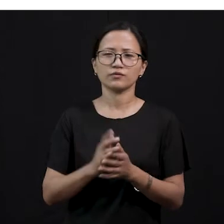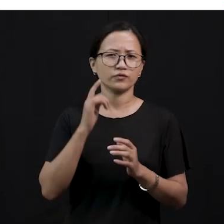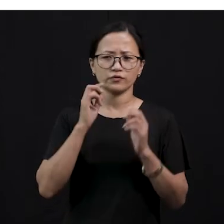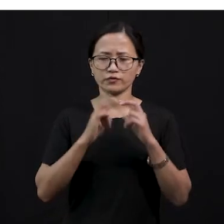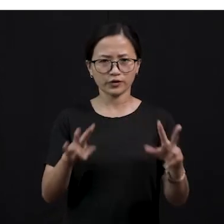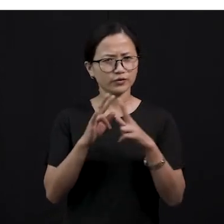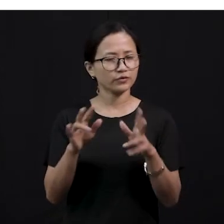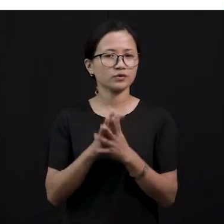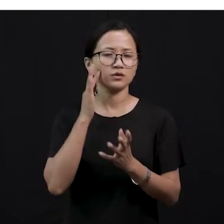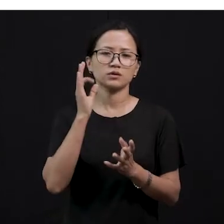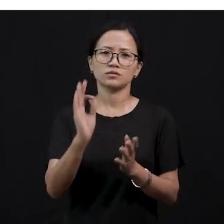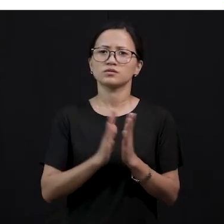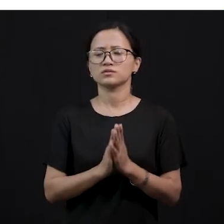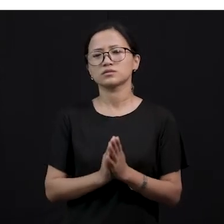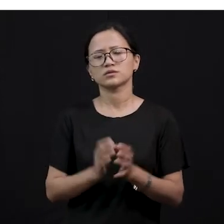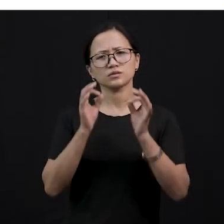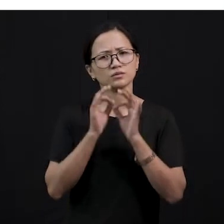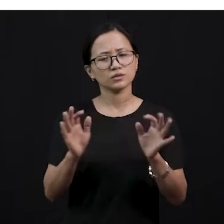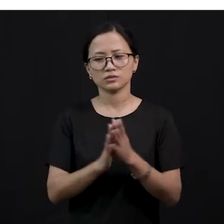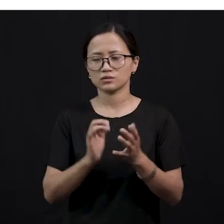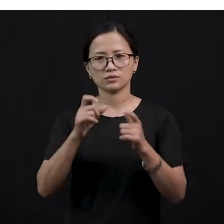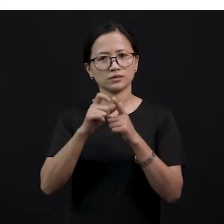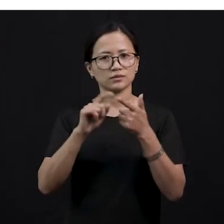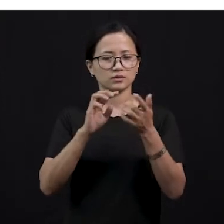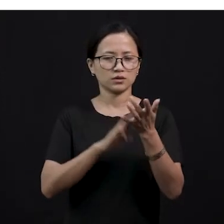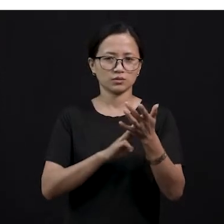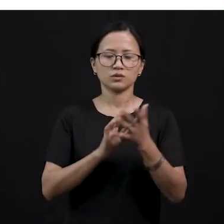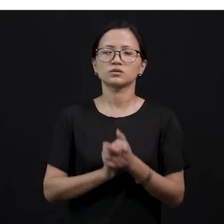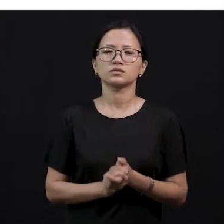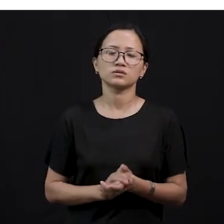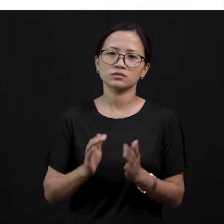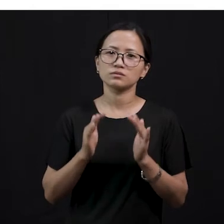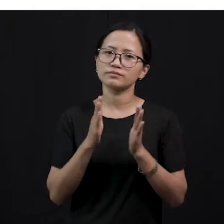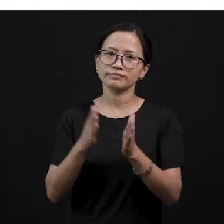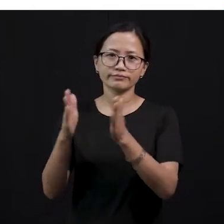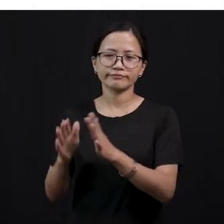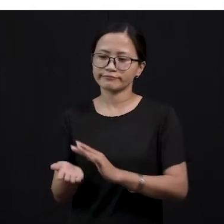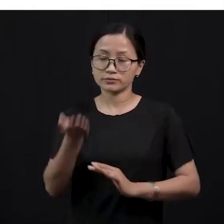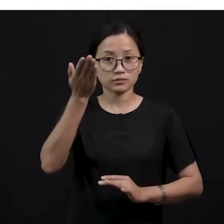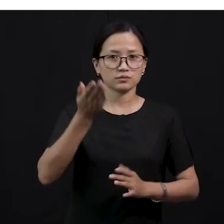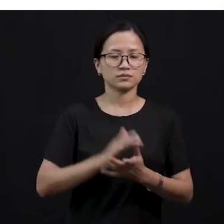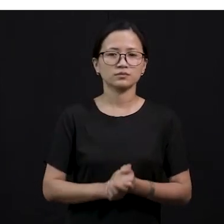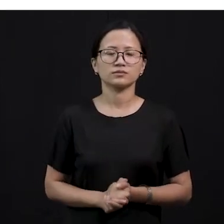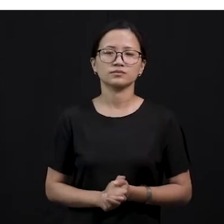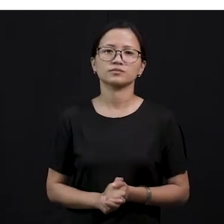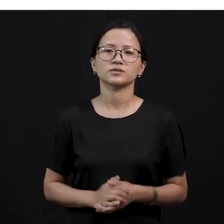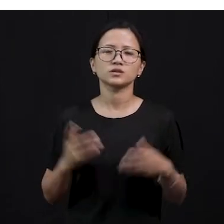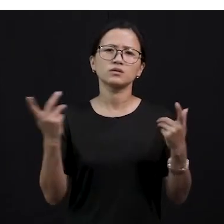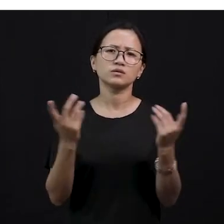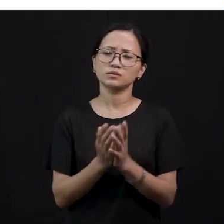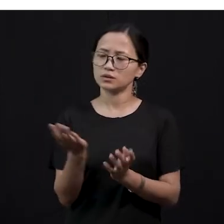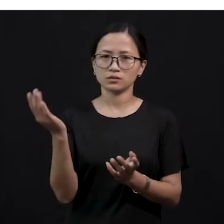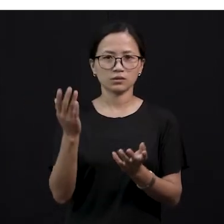very important, especially in a democratic setup. So what are the examples? What do we call as medium, or what